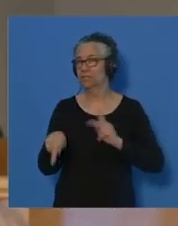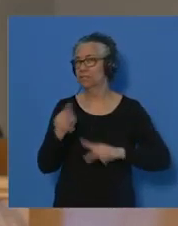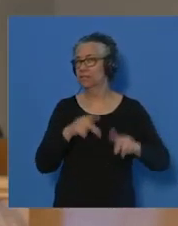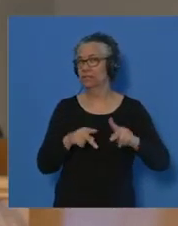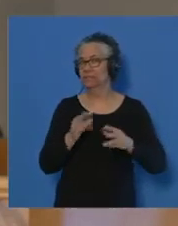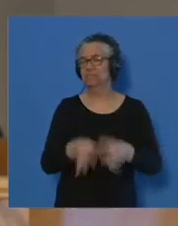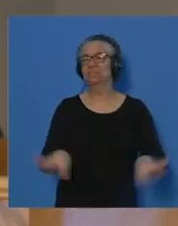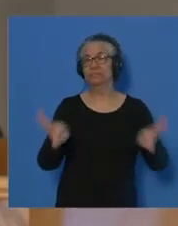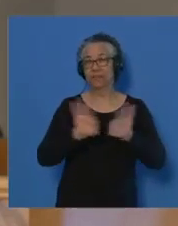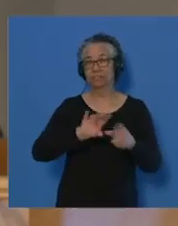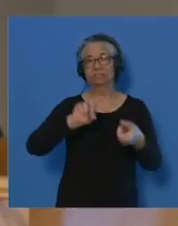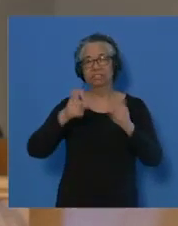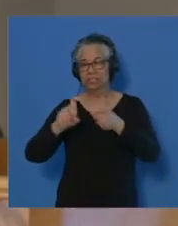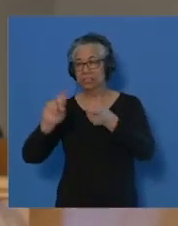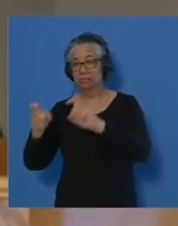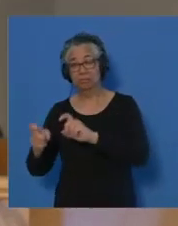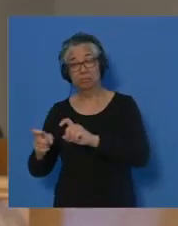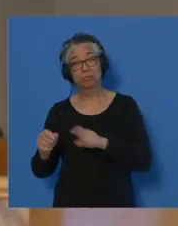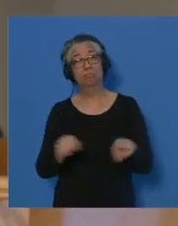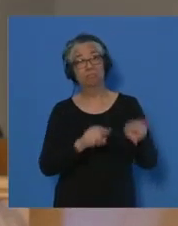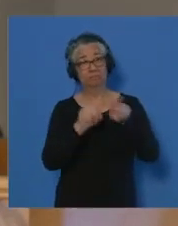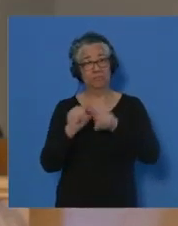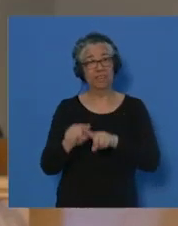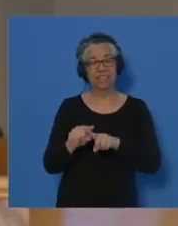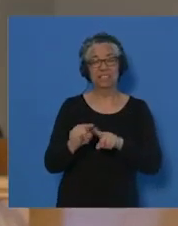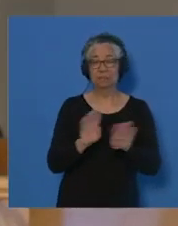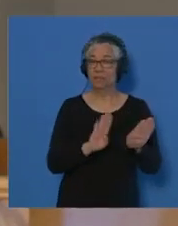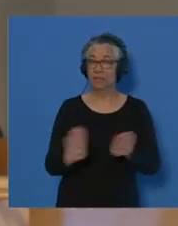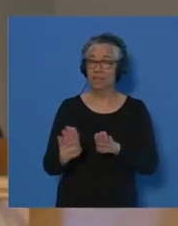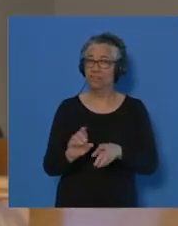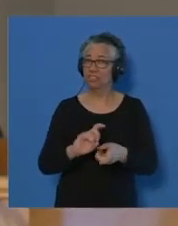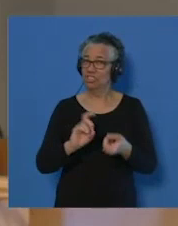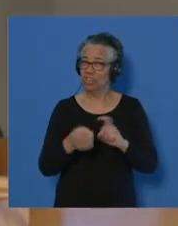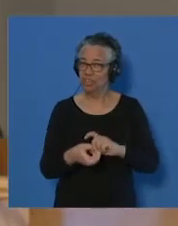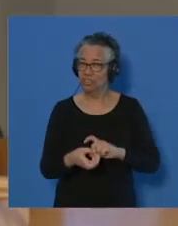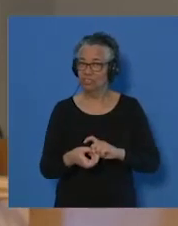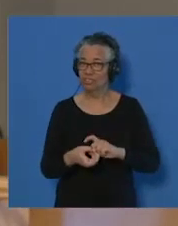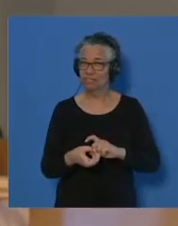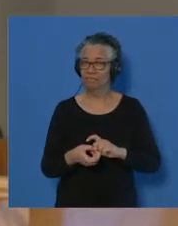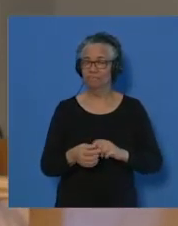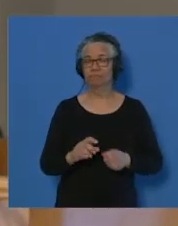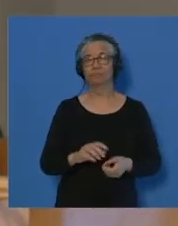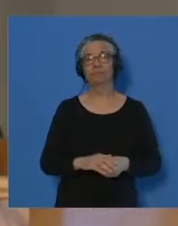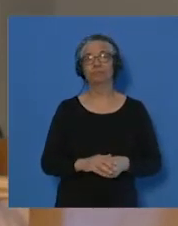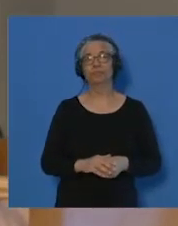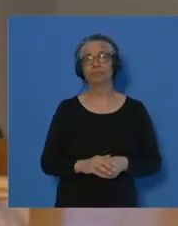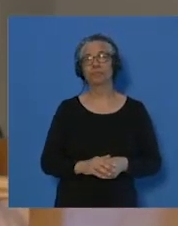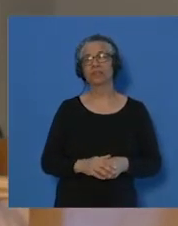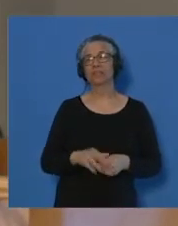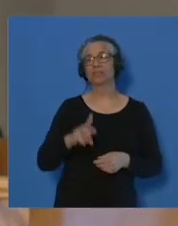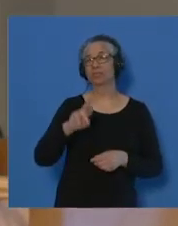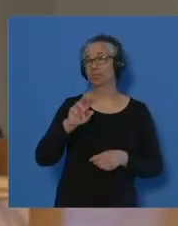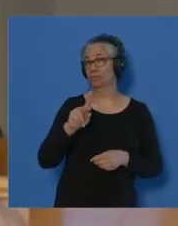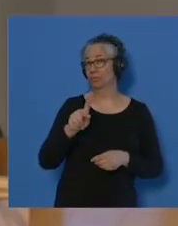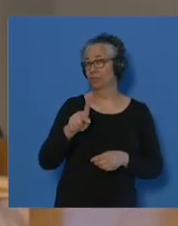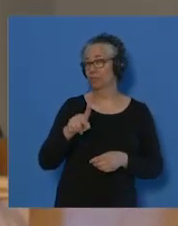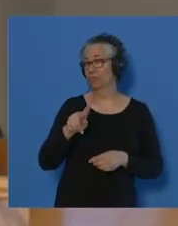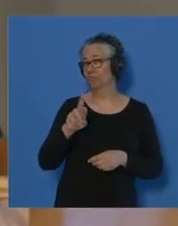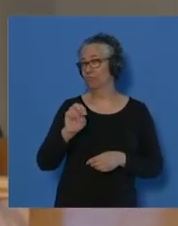over time, as all of those factors also change over time. The current estimation of the real-time reproduction number for Bermuda